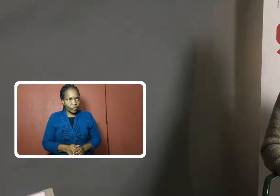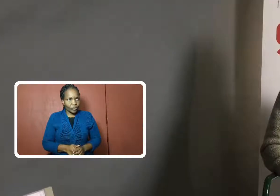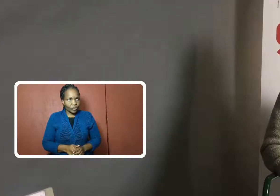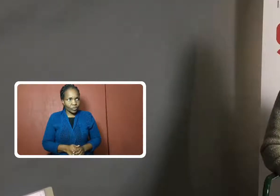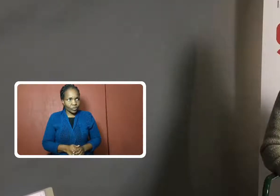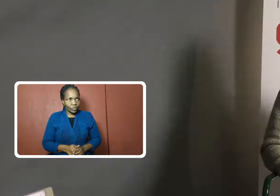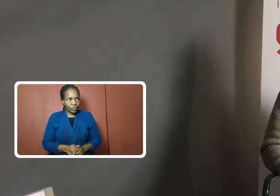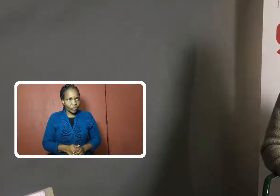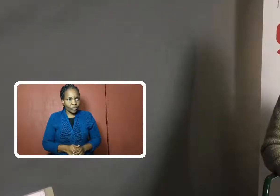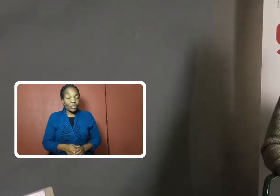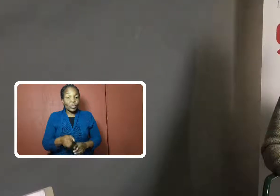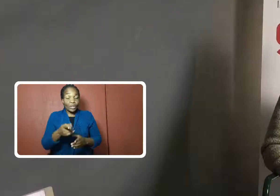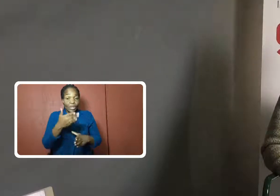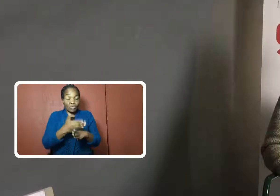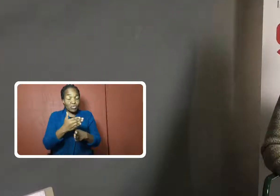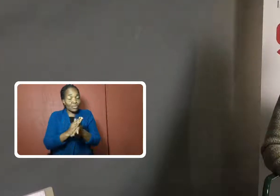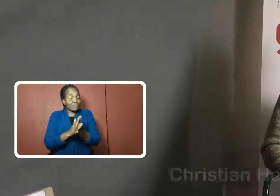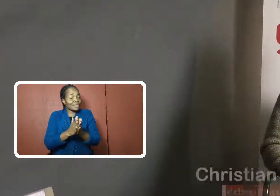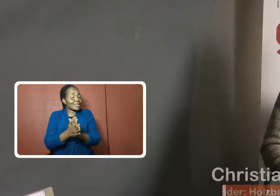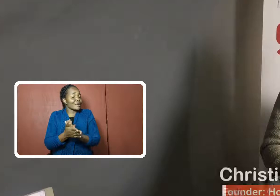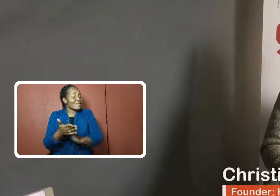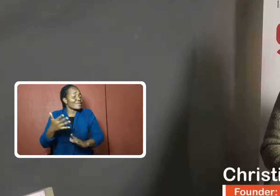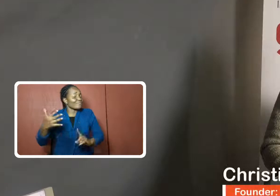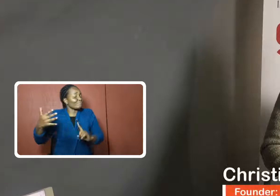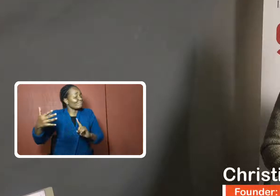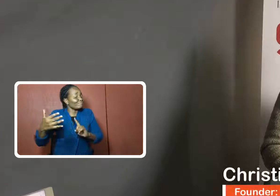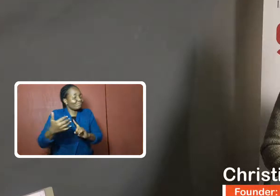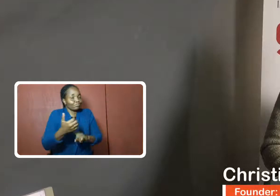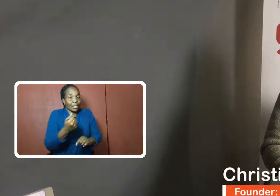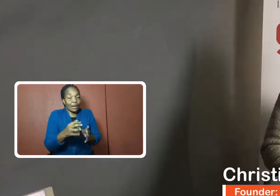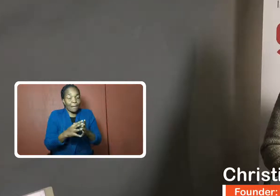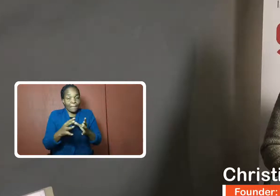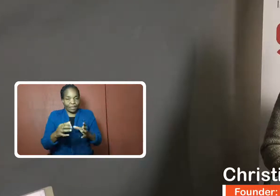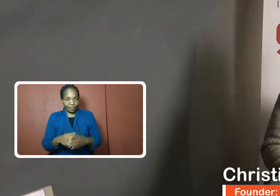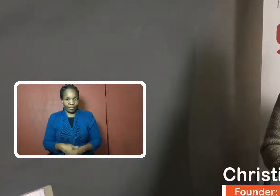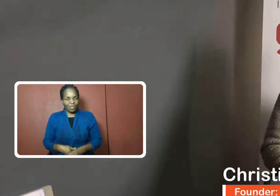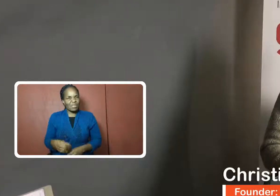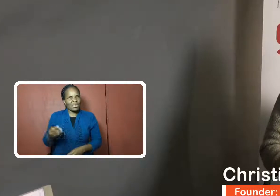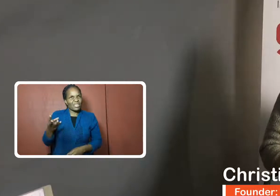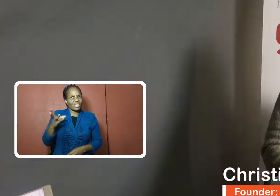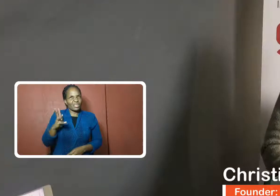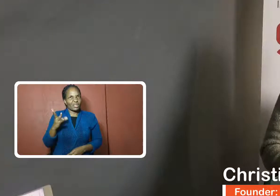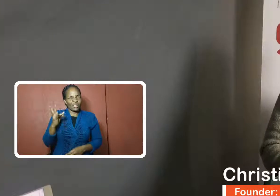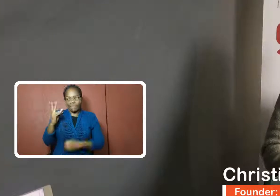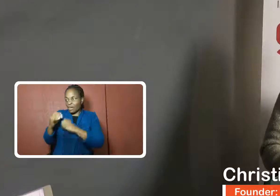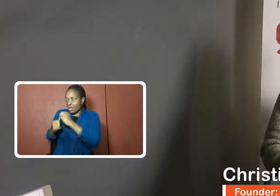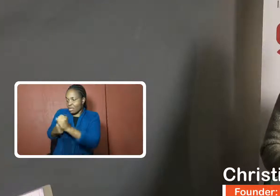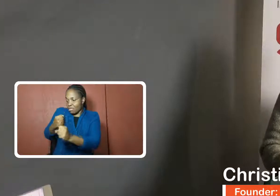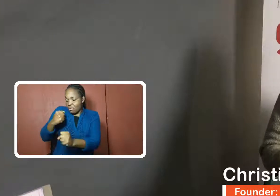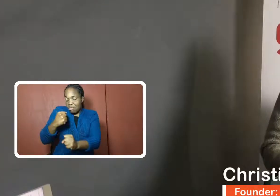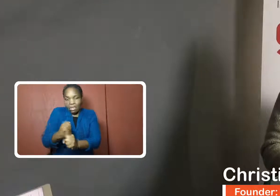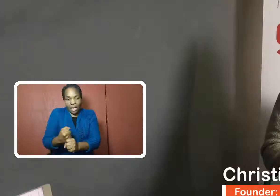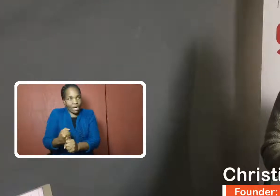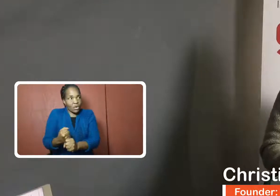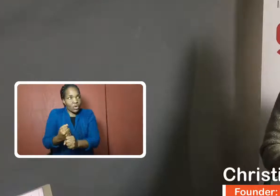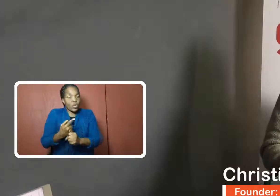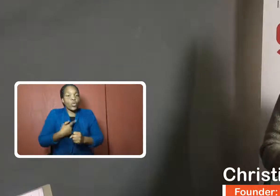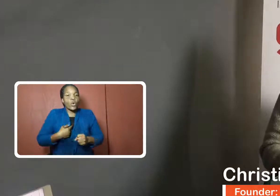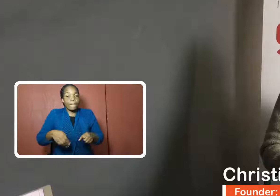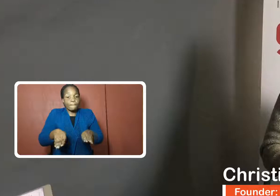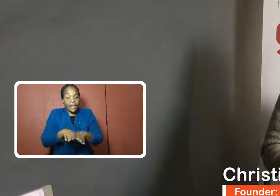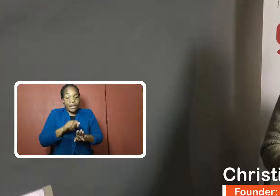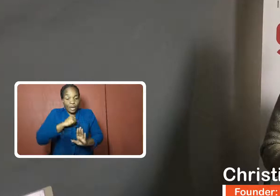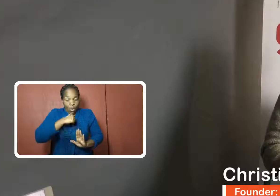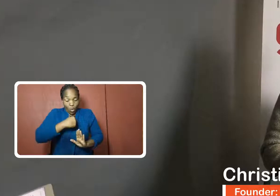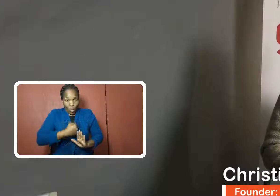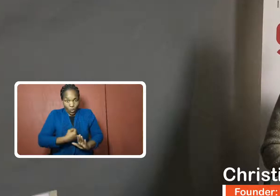very successful. And for the last 6-7 years, we only produce our own timber. We